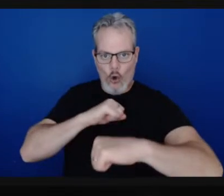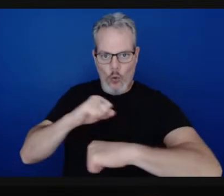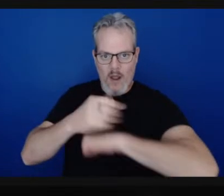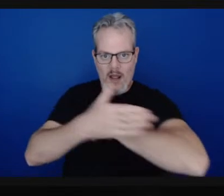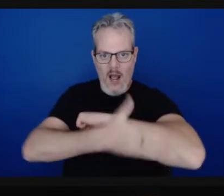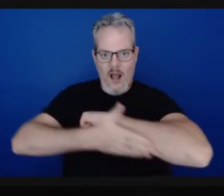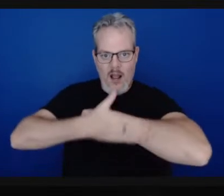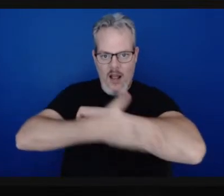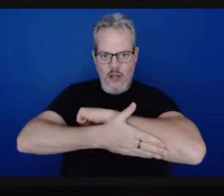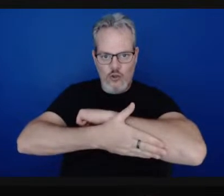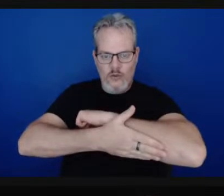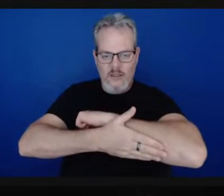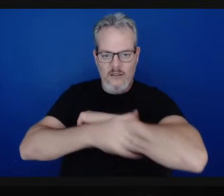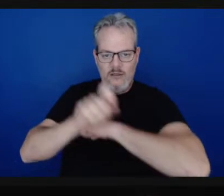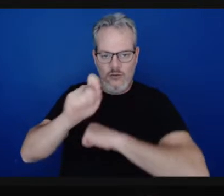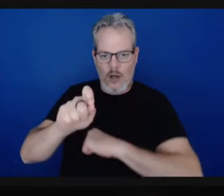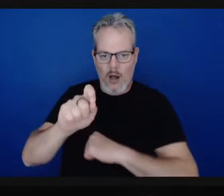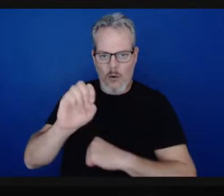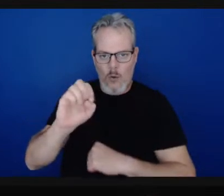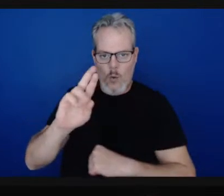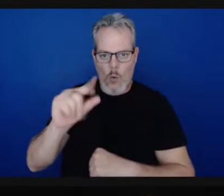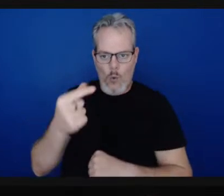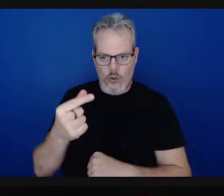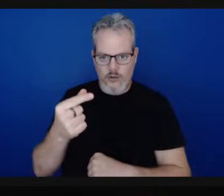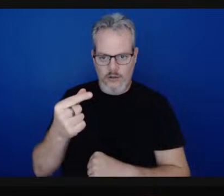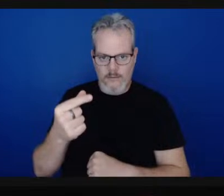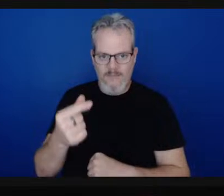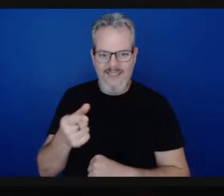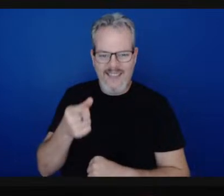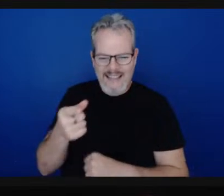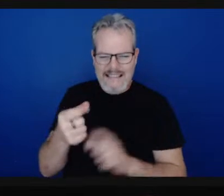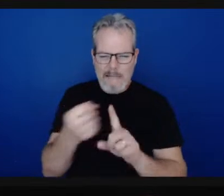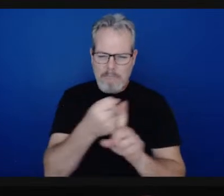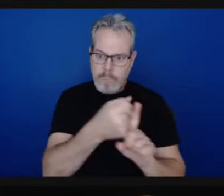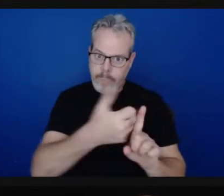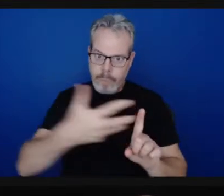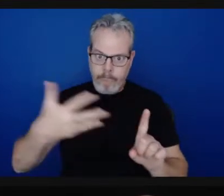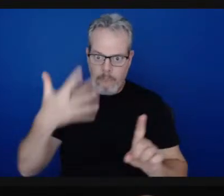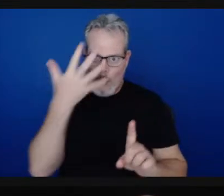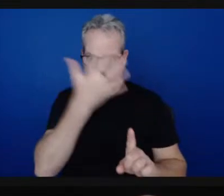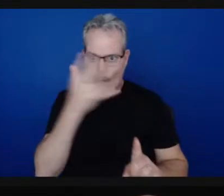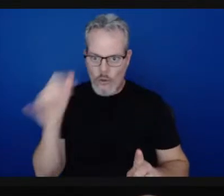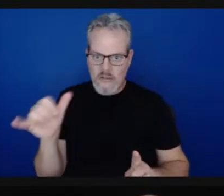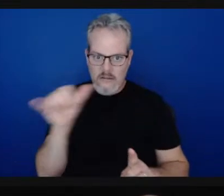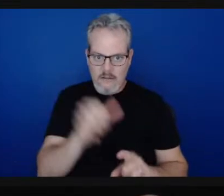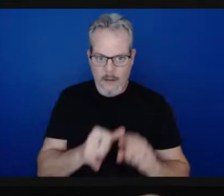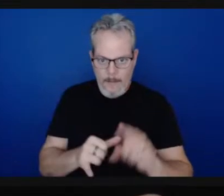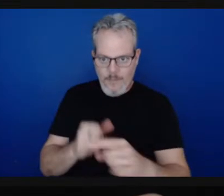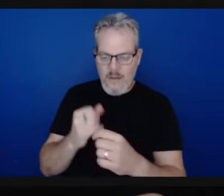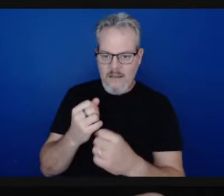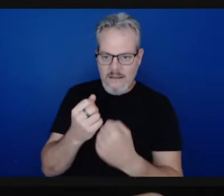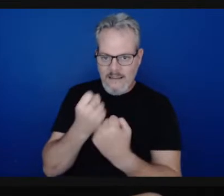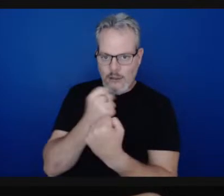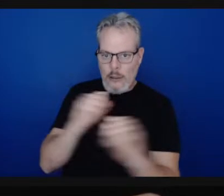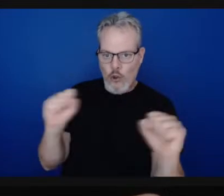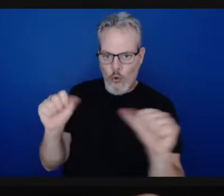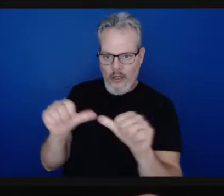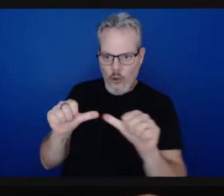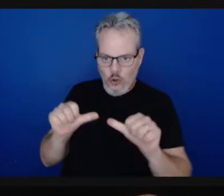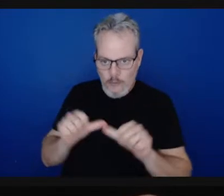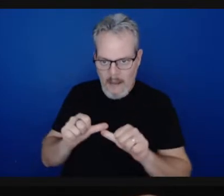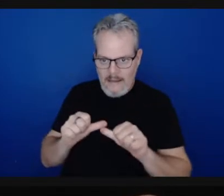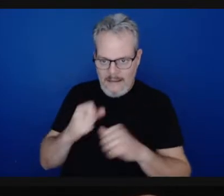And this is in a little bit more detail what that might look like, securing your space, right? So making sure you